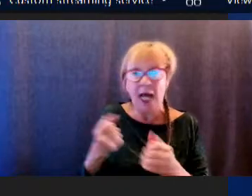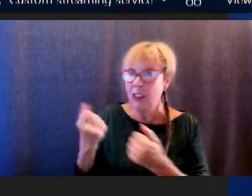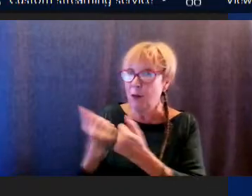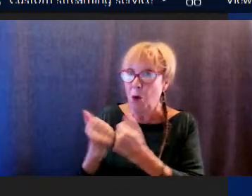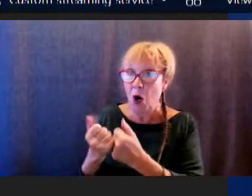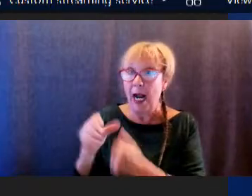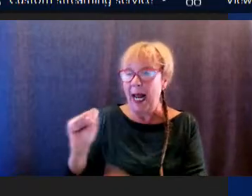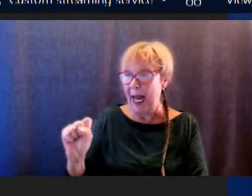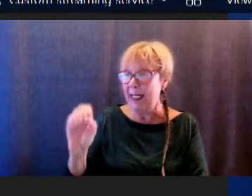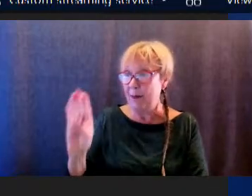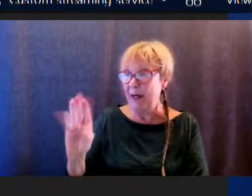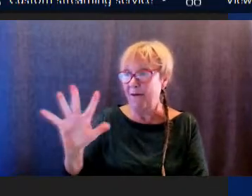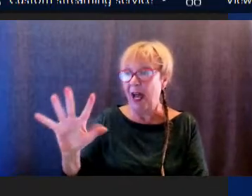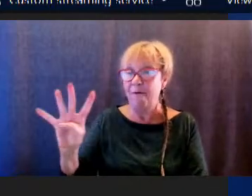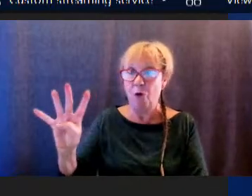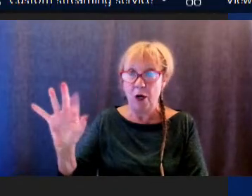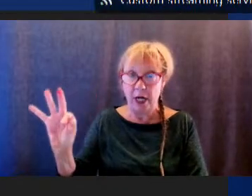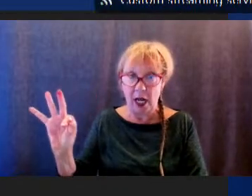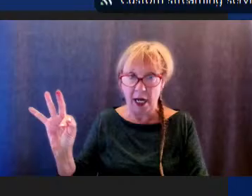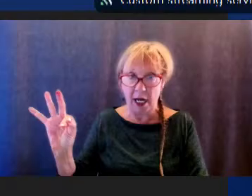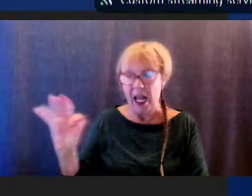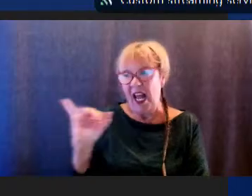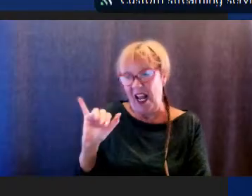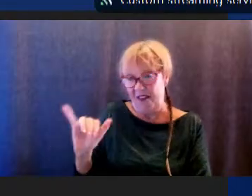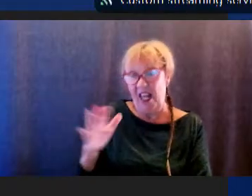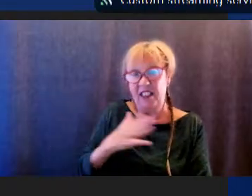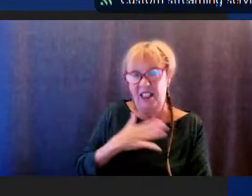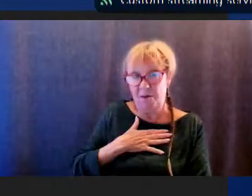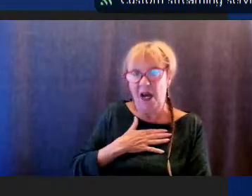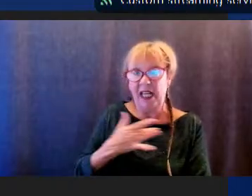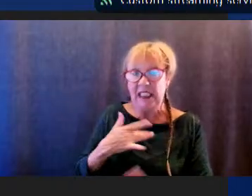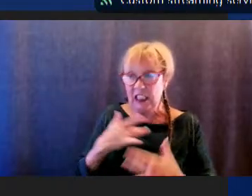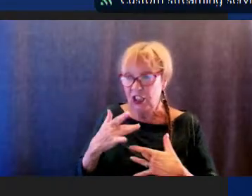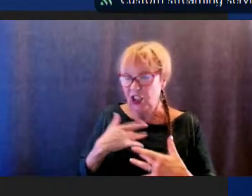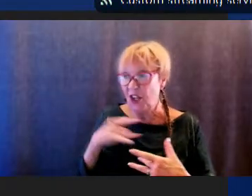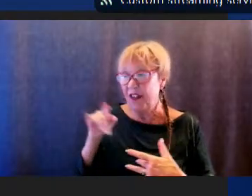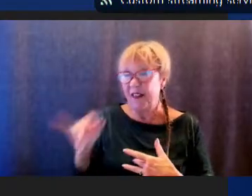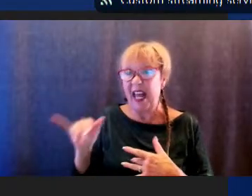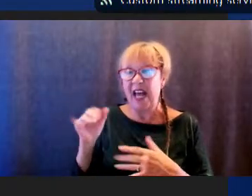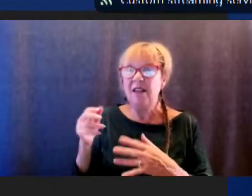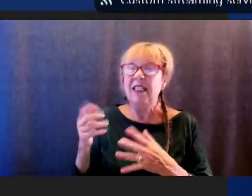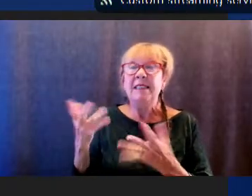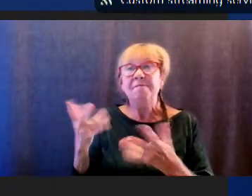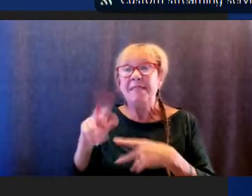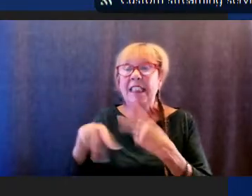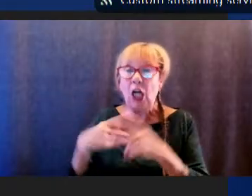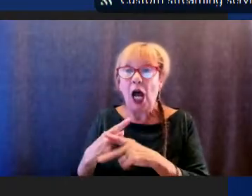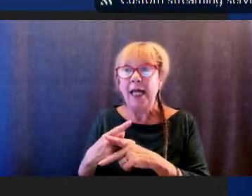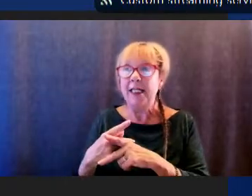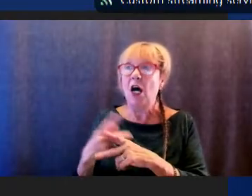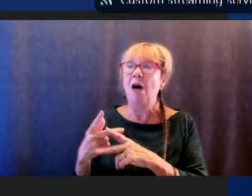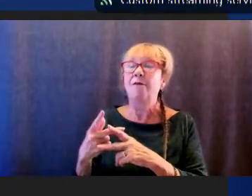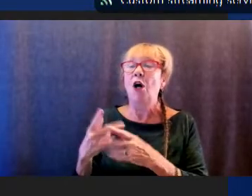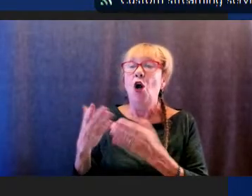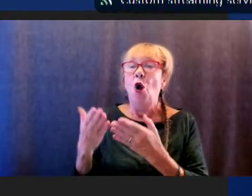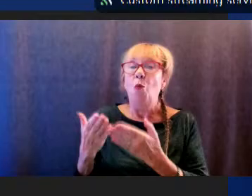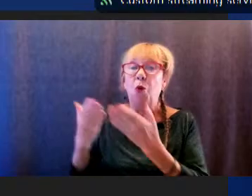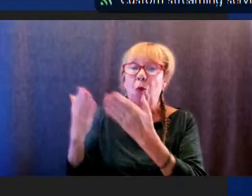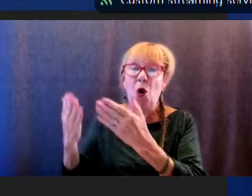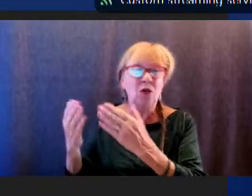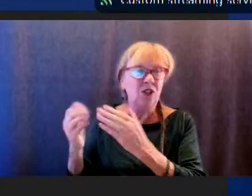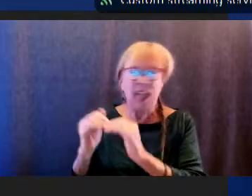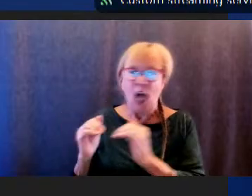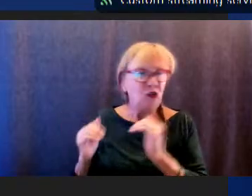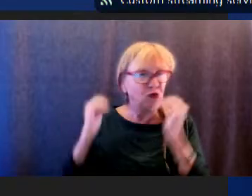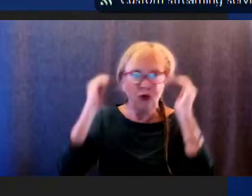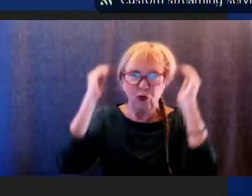fact, that is my concern, is that those type of overreaches are going to have a negative impact on our ability to rebuild. So I remain committed to working